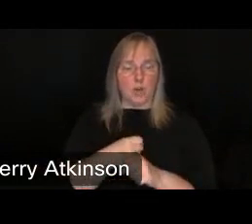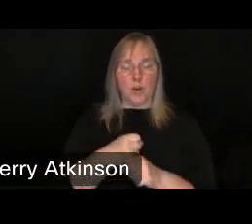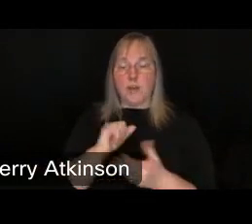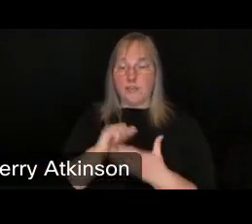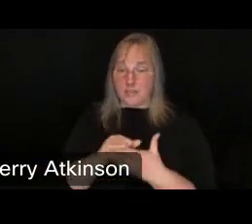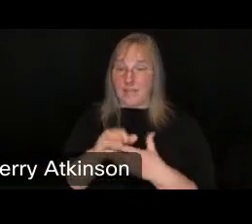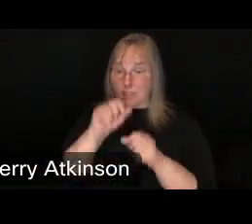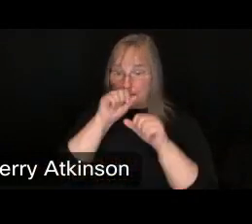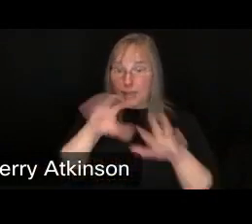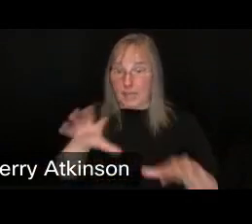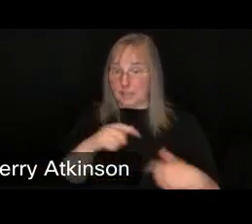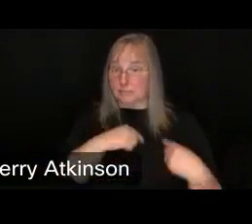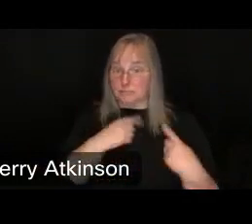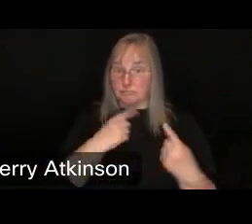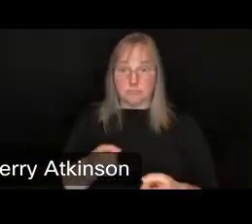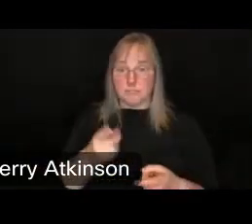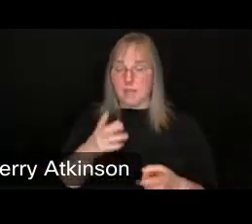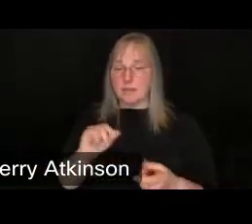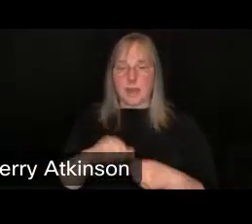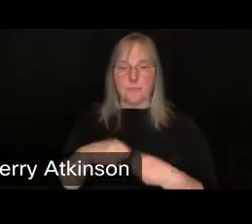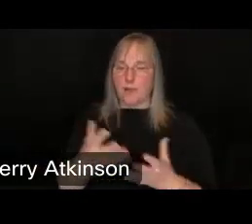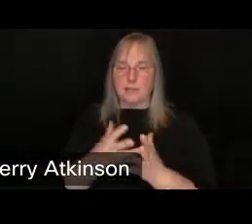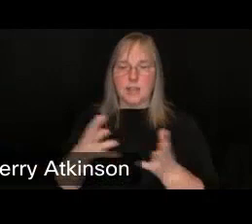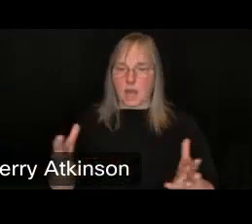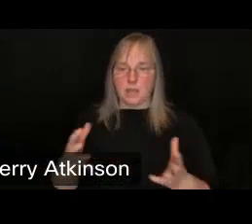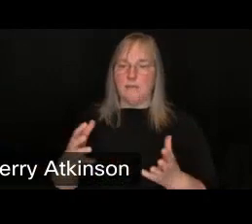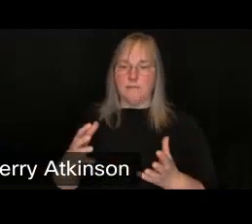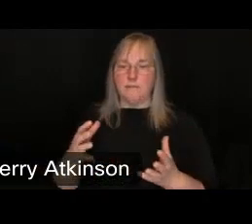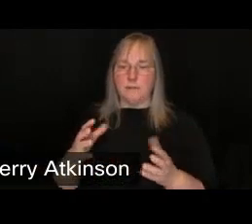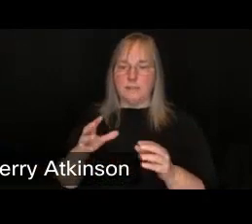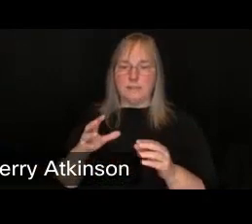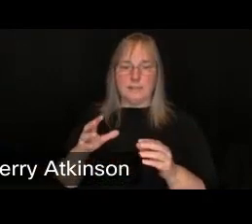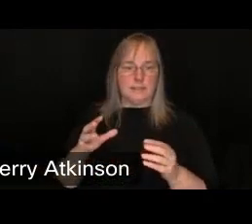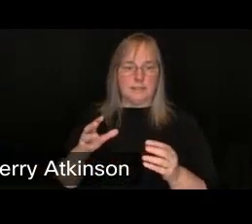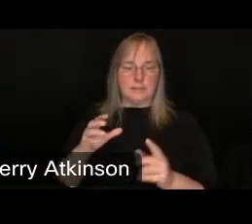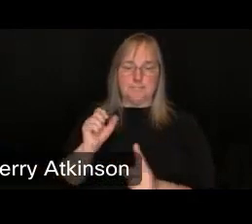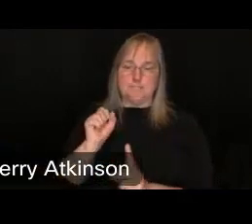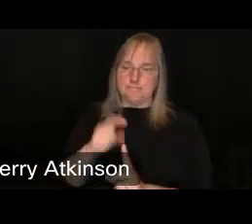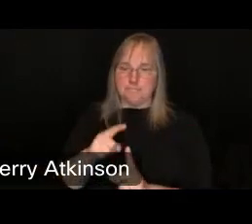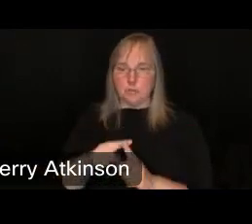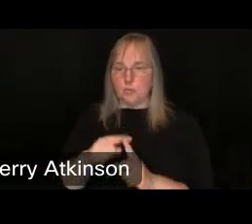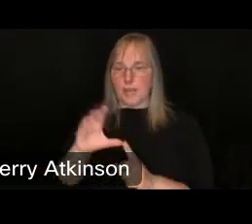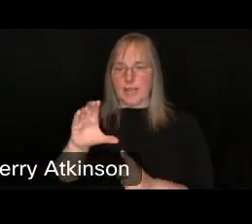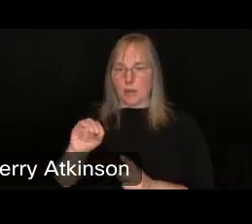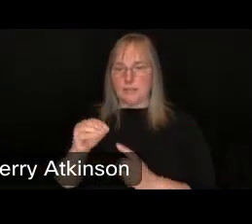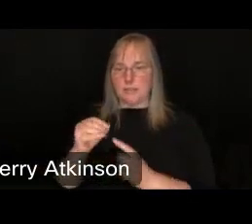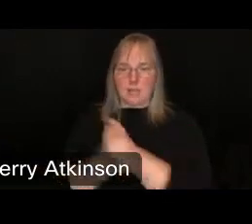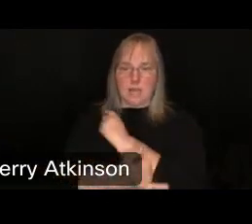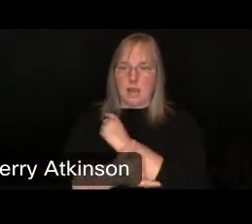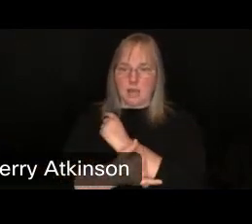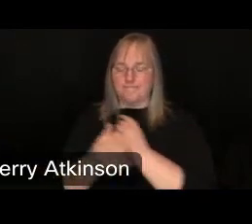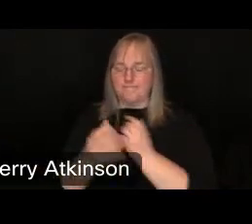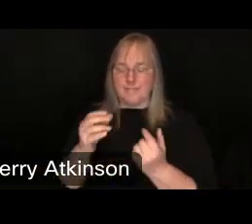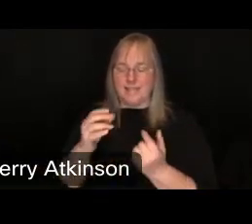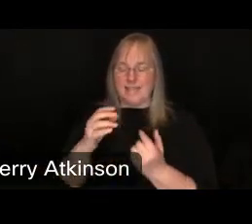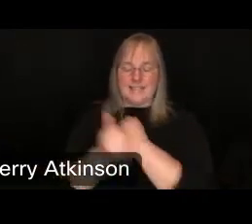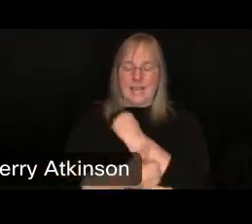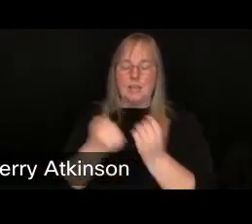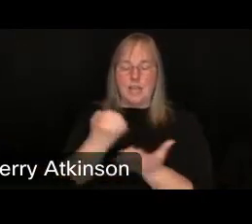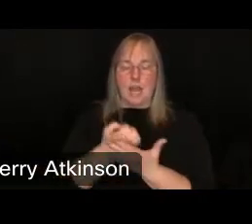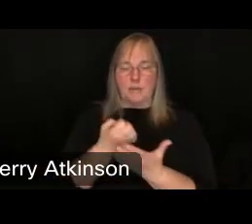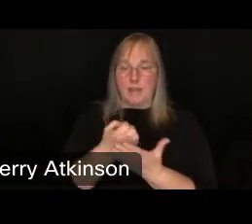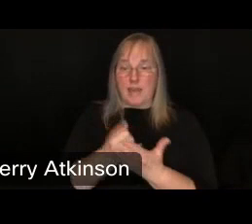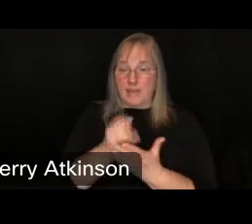it's actually provided a lot of vibration to the county's economy, and it directly or indirectly transferred into the